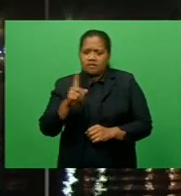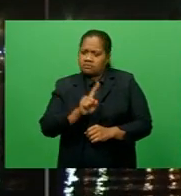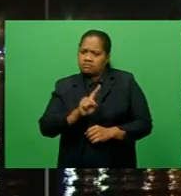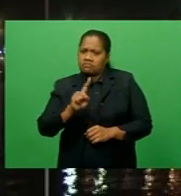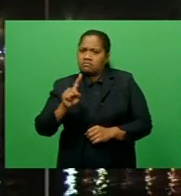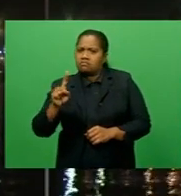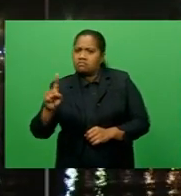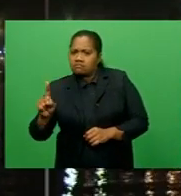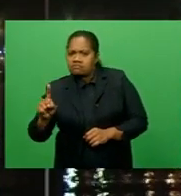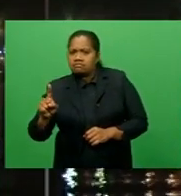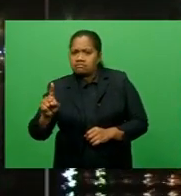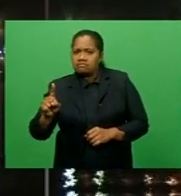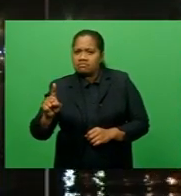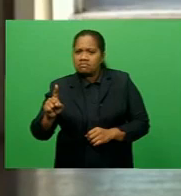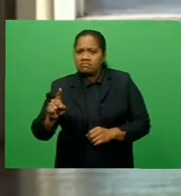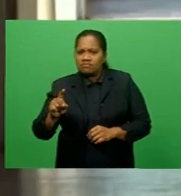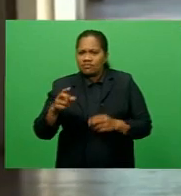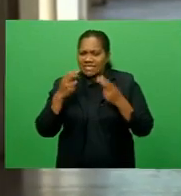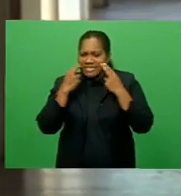pristine natural state.